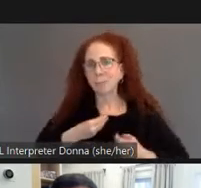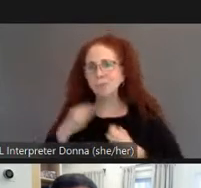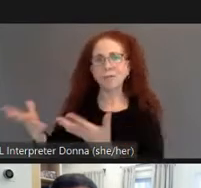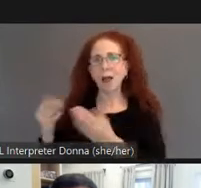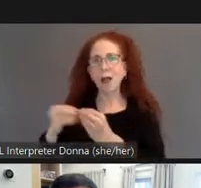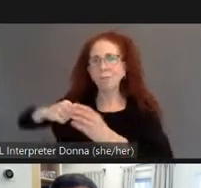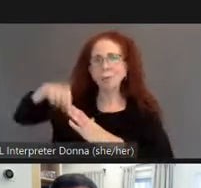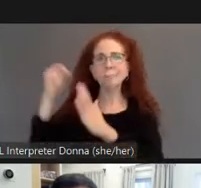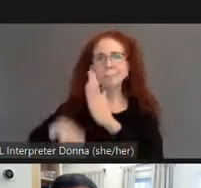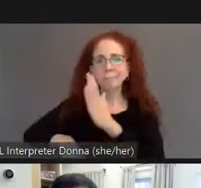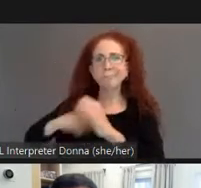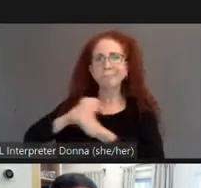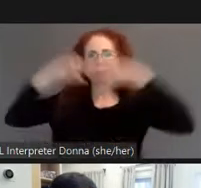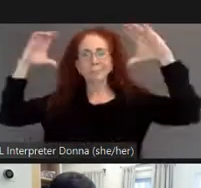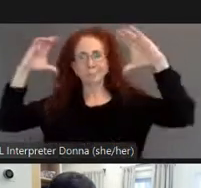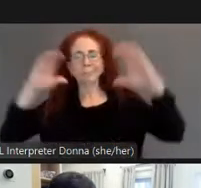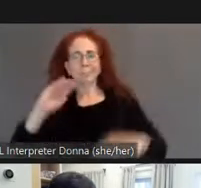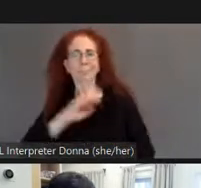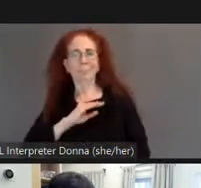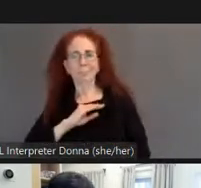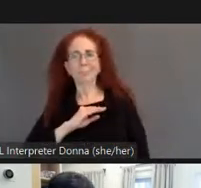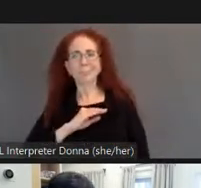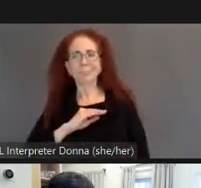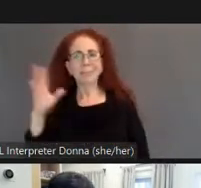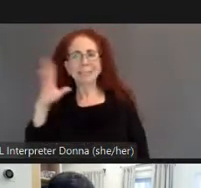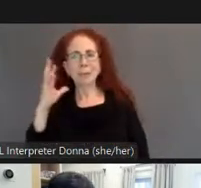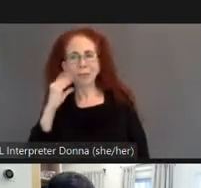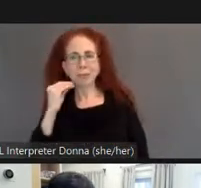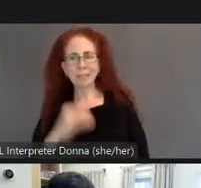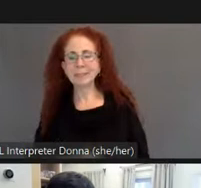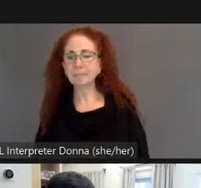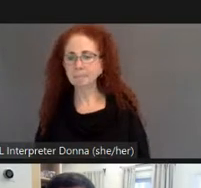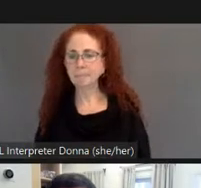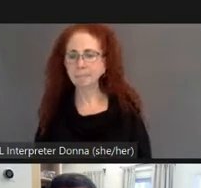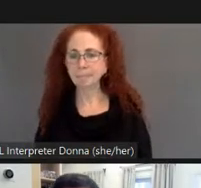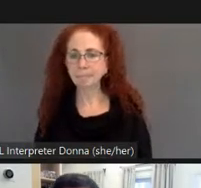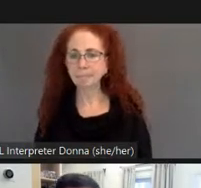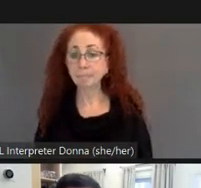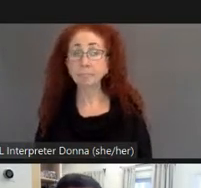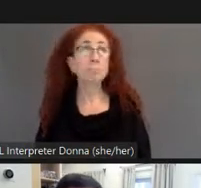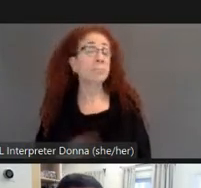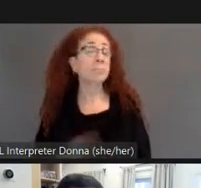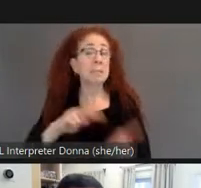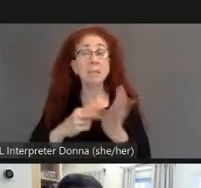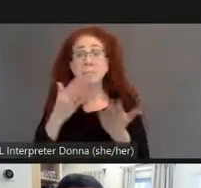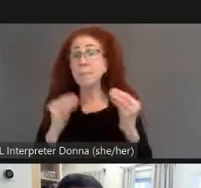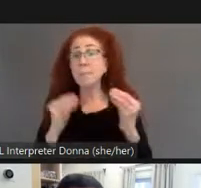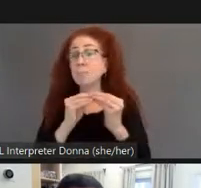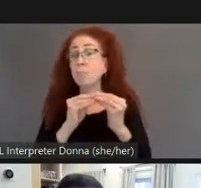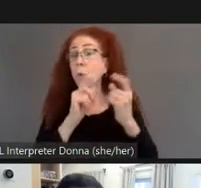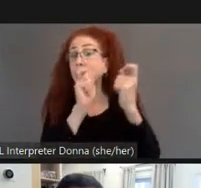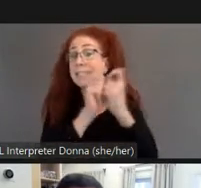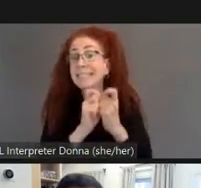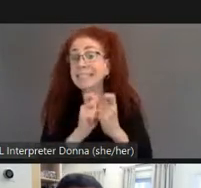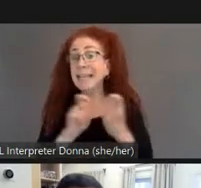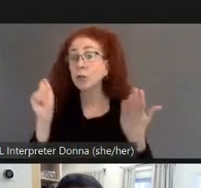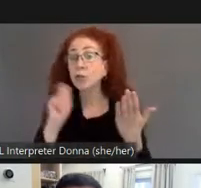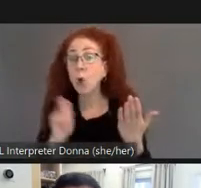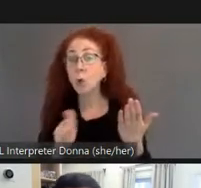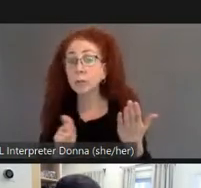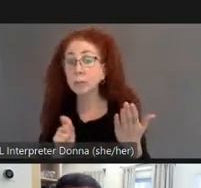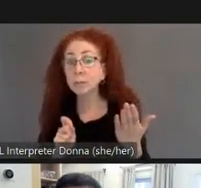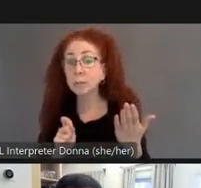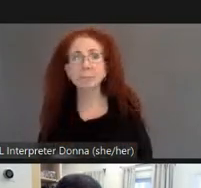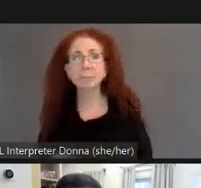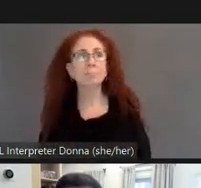more comprehensive audio description experience, whether it's providing more detailed notes, maybe notes with